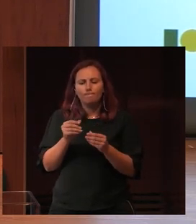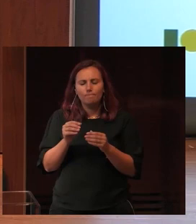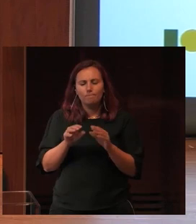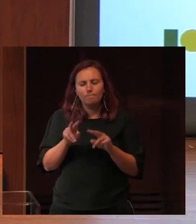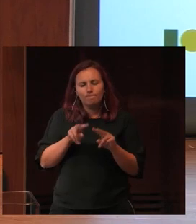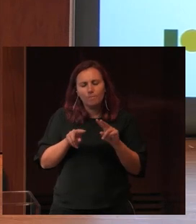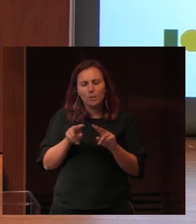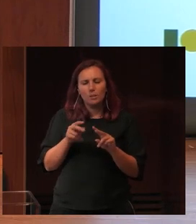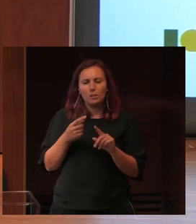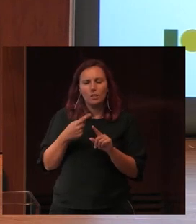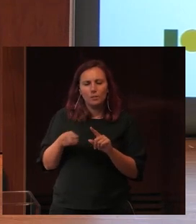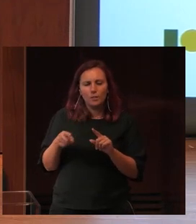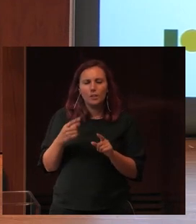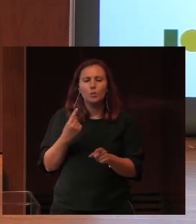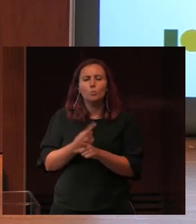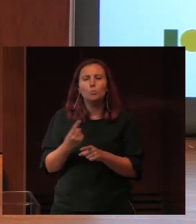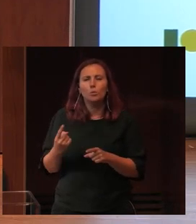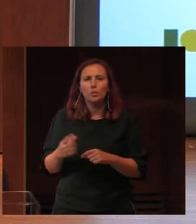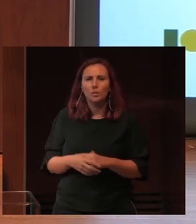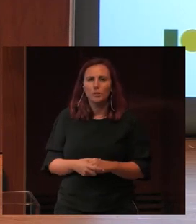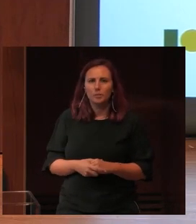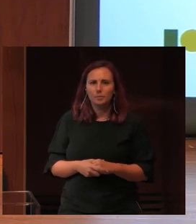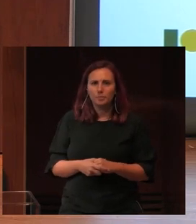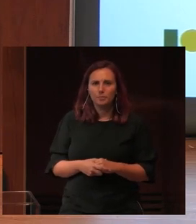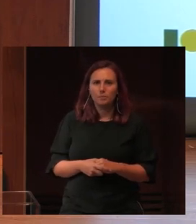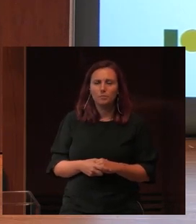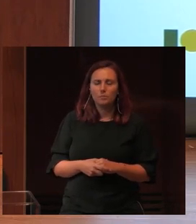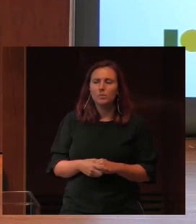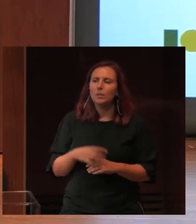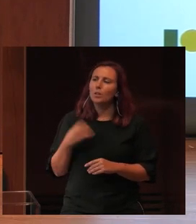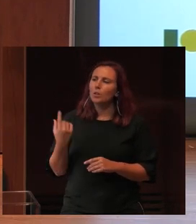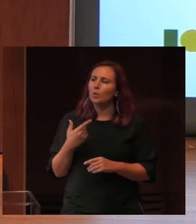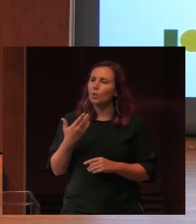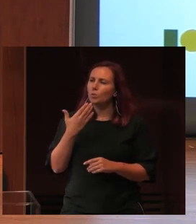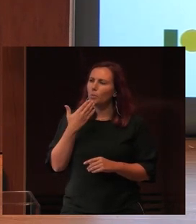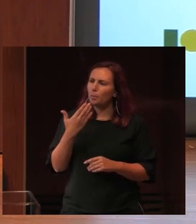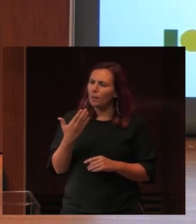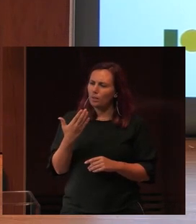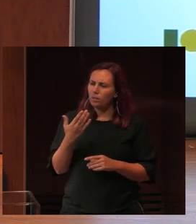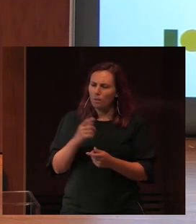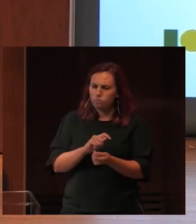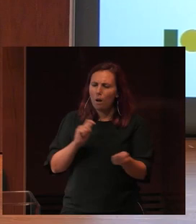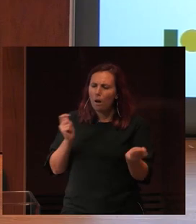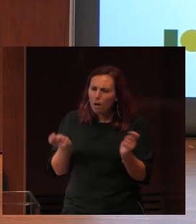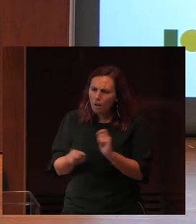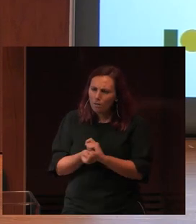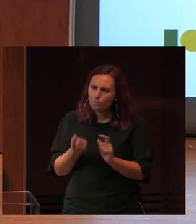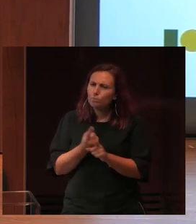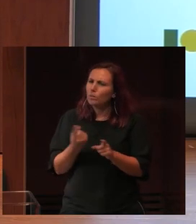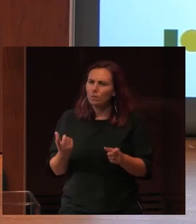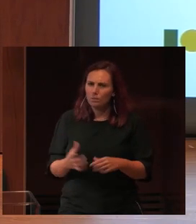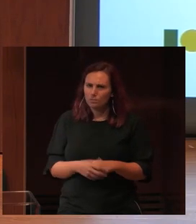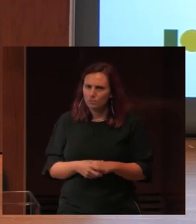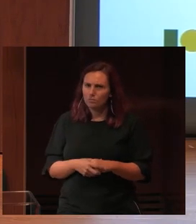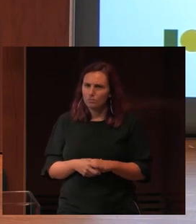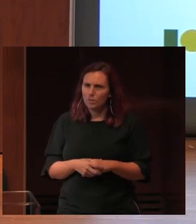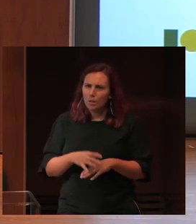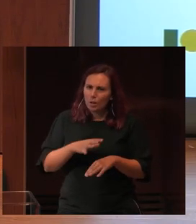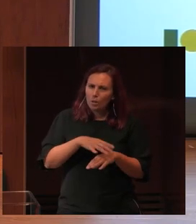their role, what we ask to them, has changed so much? It's because of the digital society, the